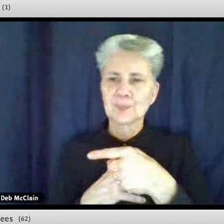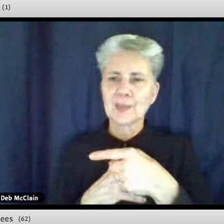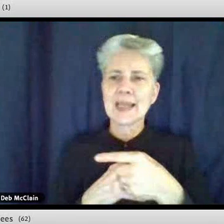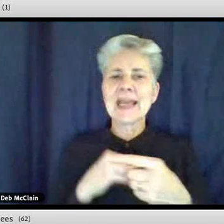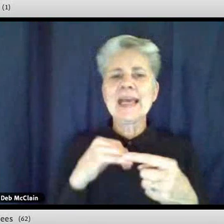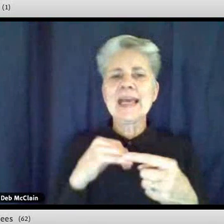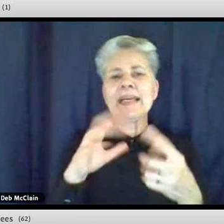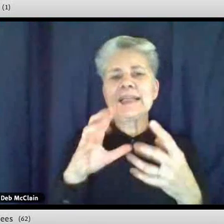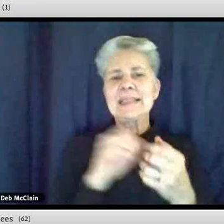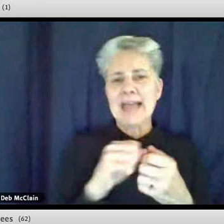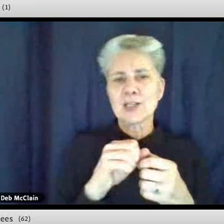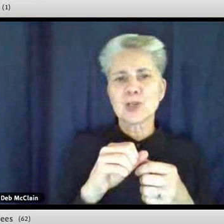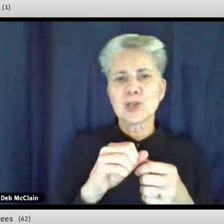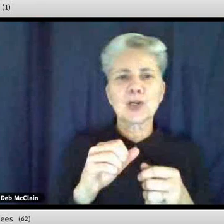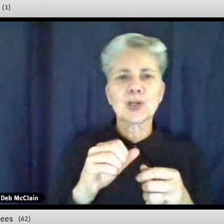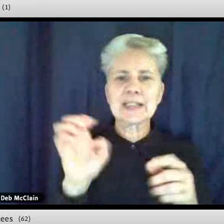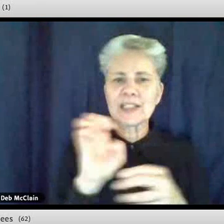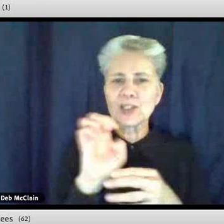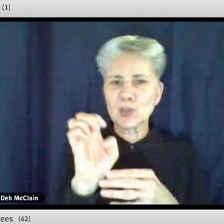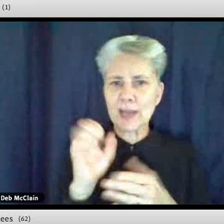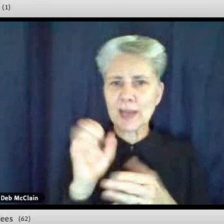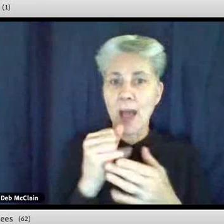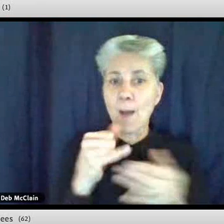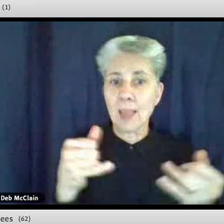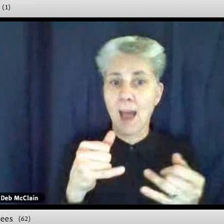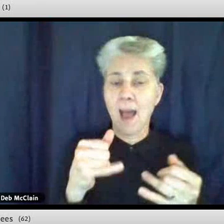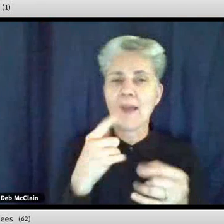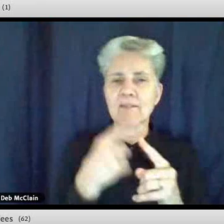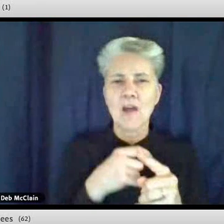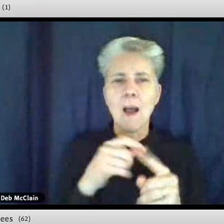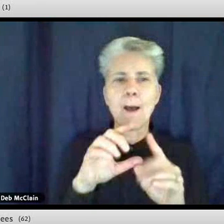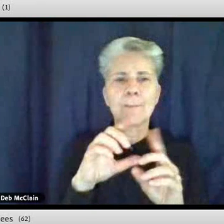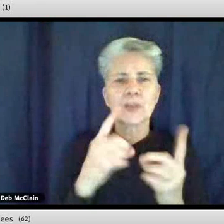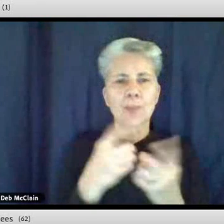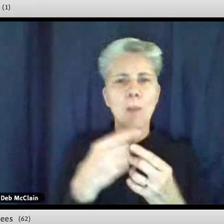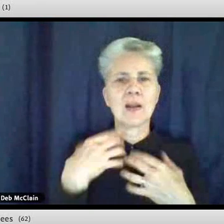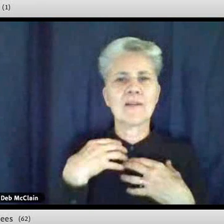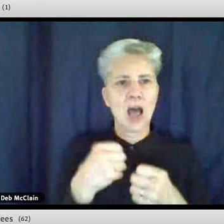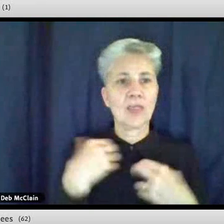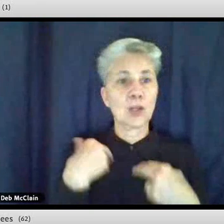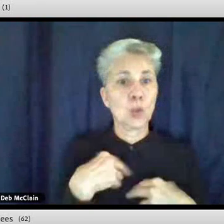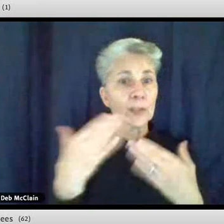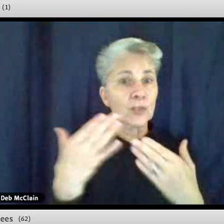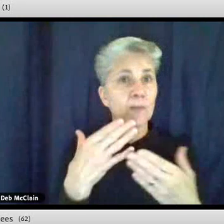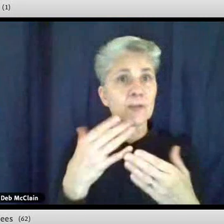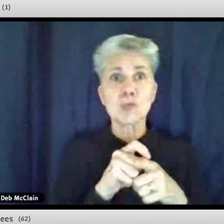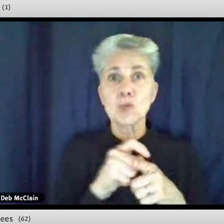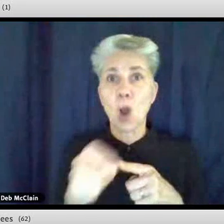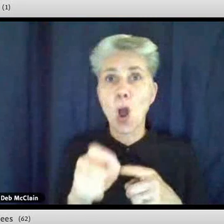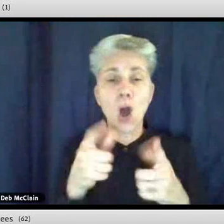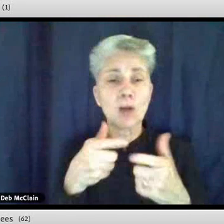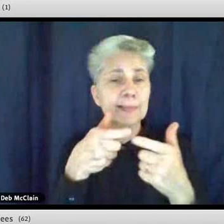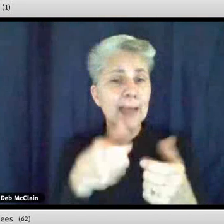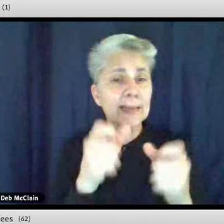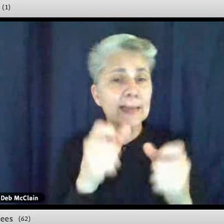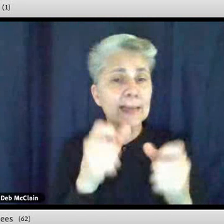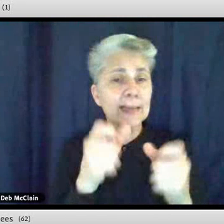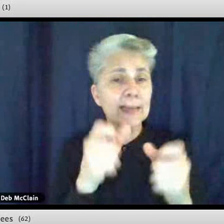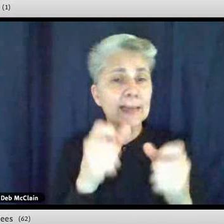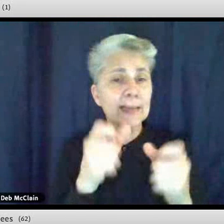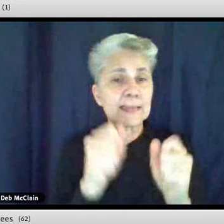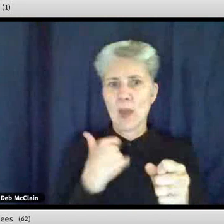to somebody, if you don't have a counselor, this is a disaster distress helpline set up from the Department of Health and Human